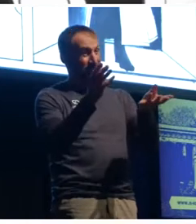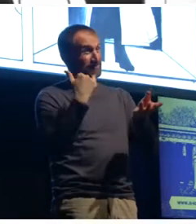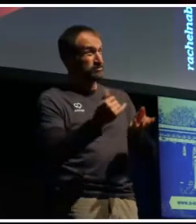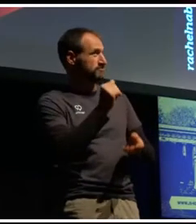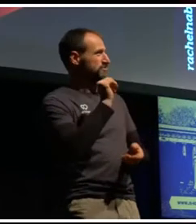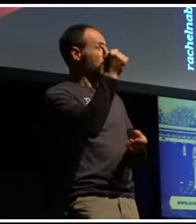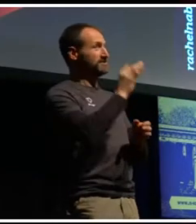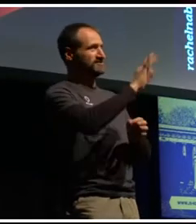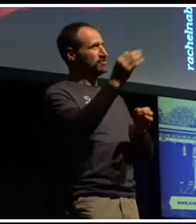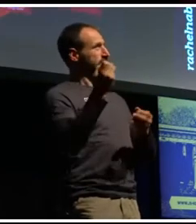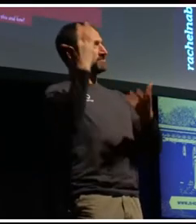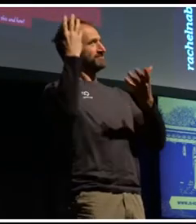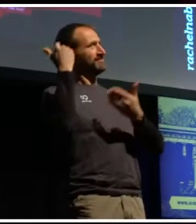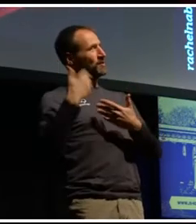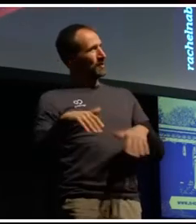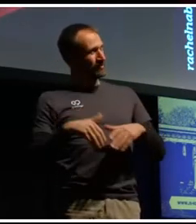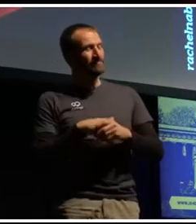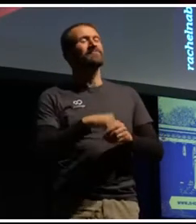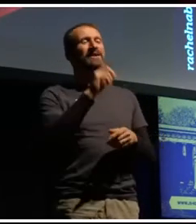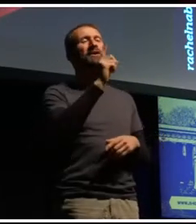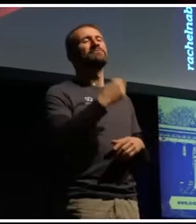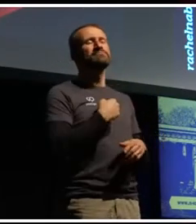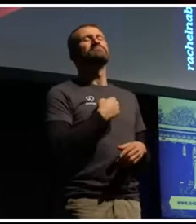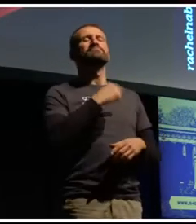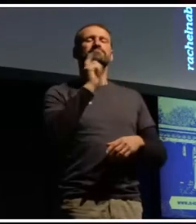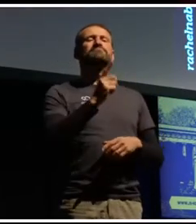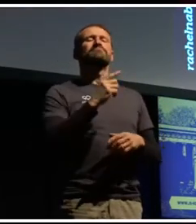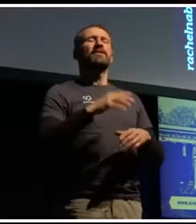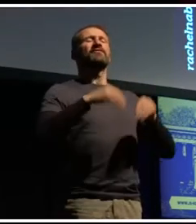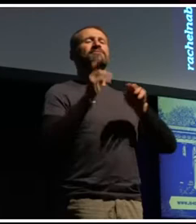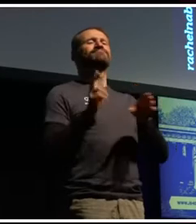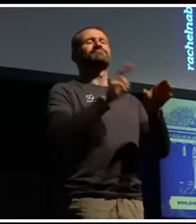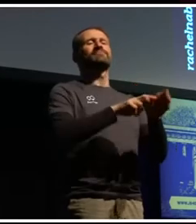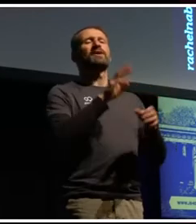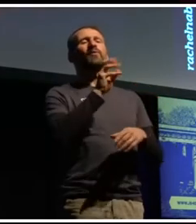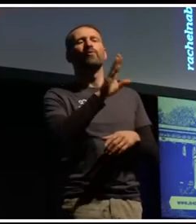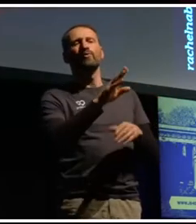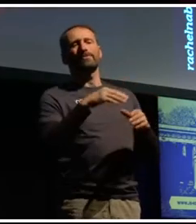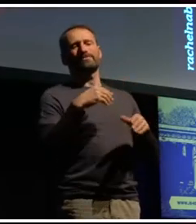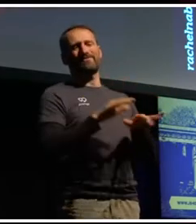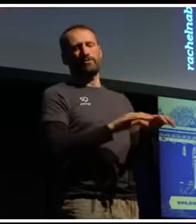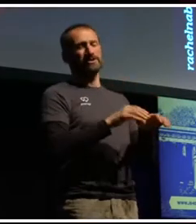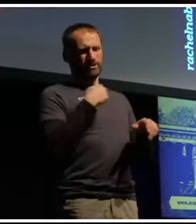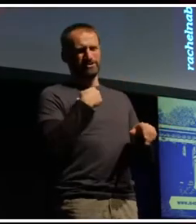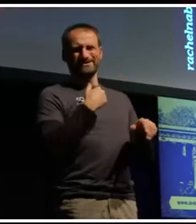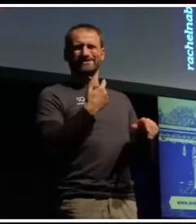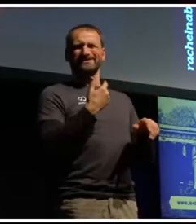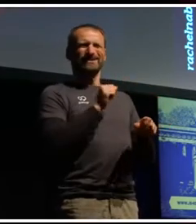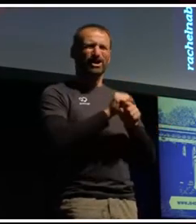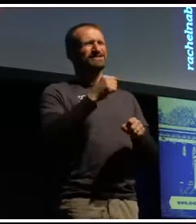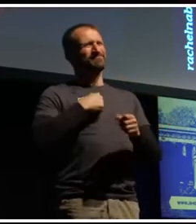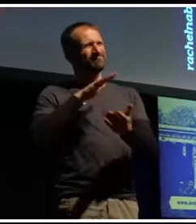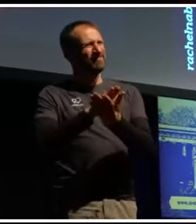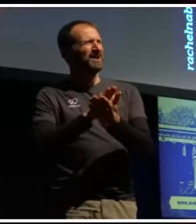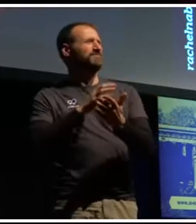today. But then I ended up in web development, and I couldn't stop telling stories. This is a little interactive program that I